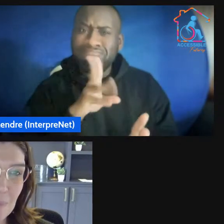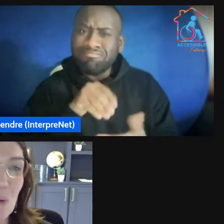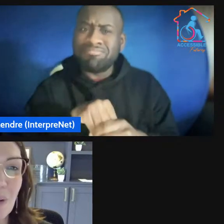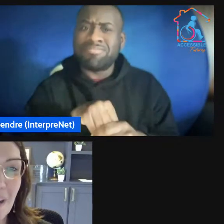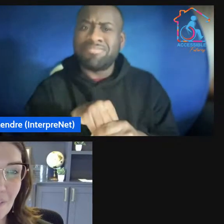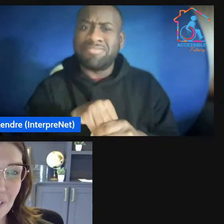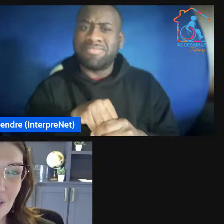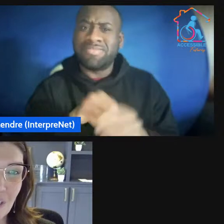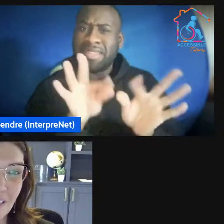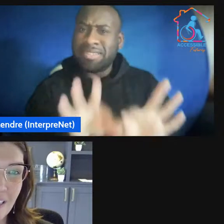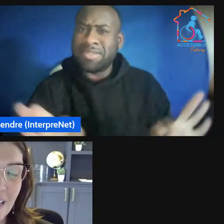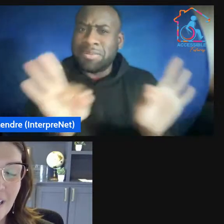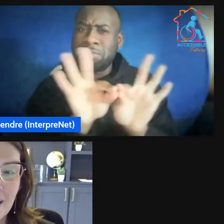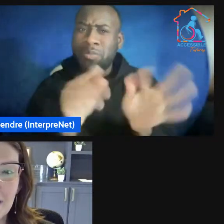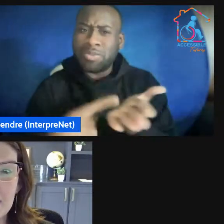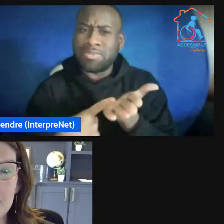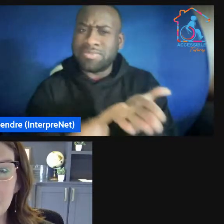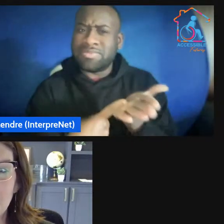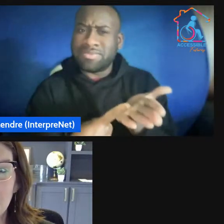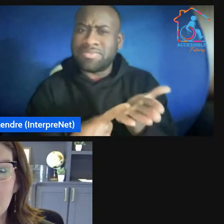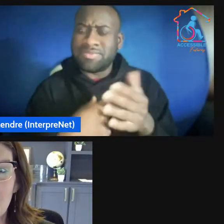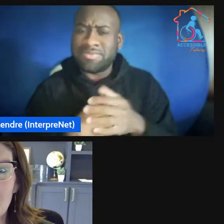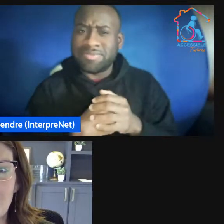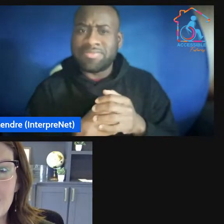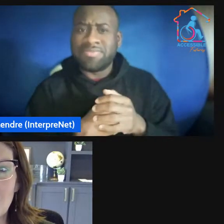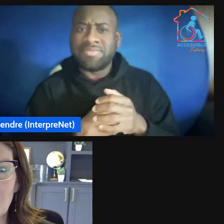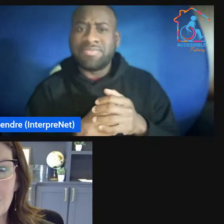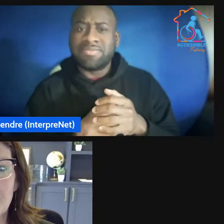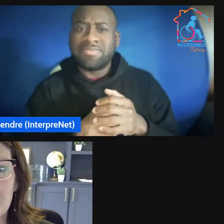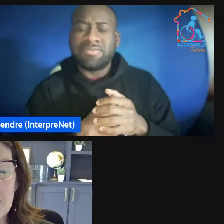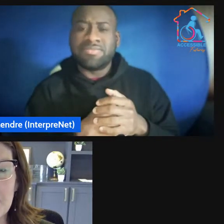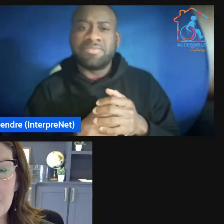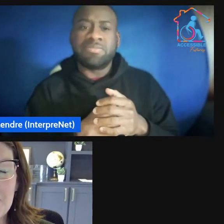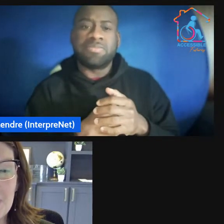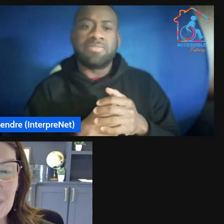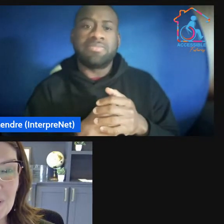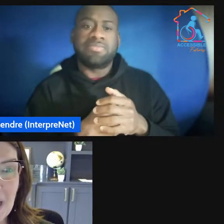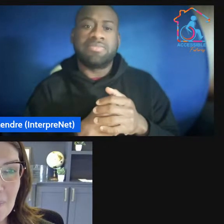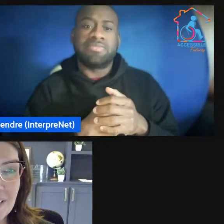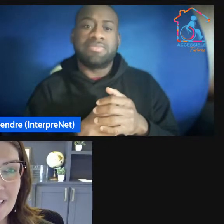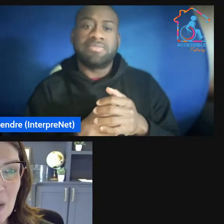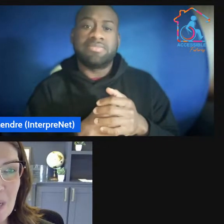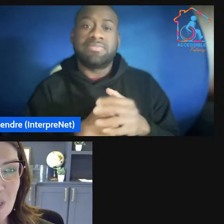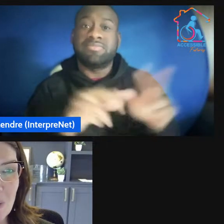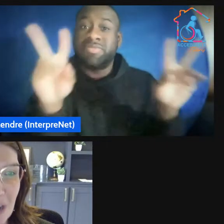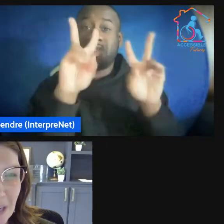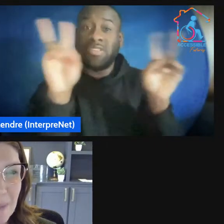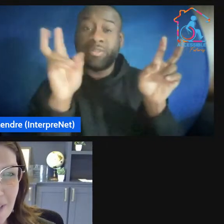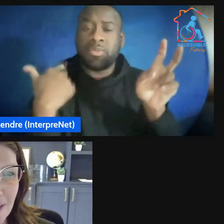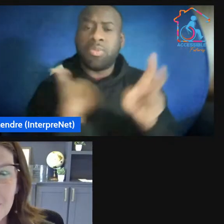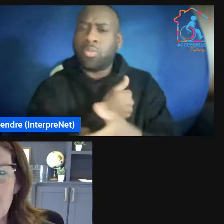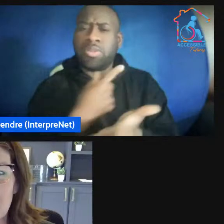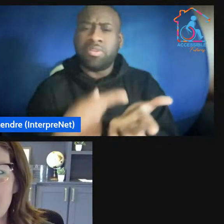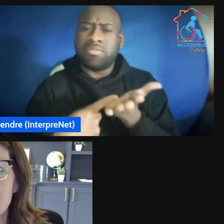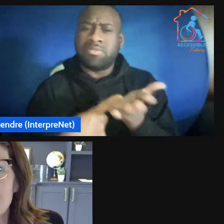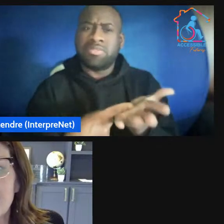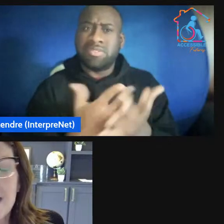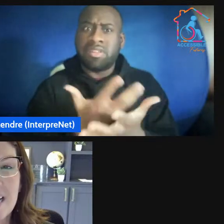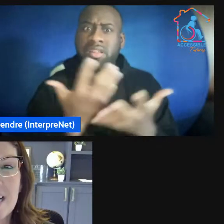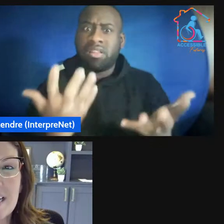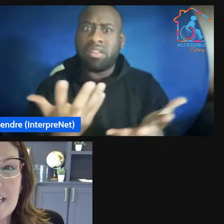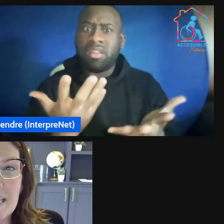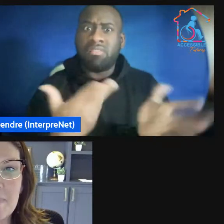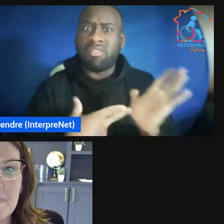an important conversation. These are topics that we don't talk about enough, quite